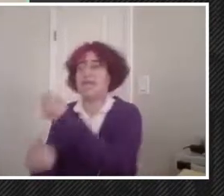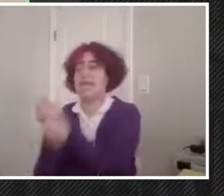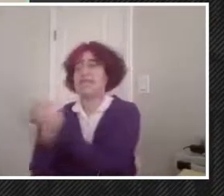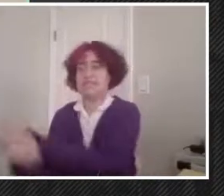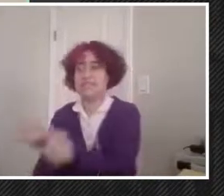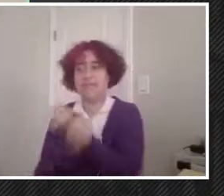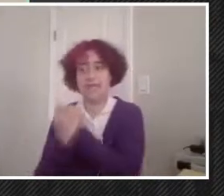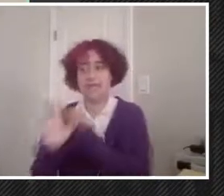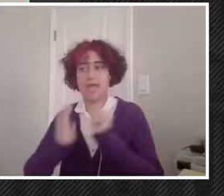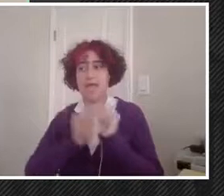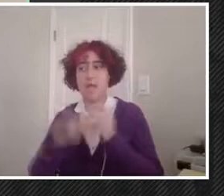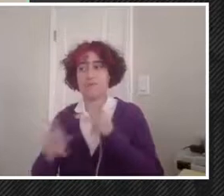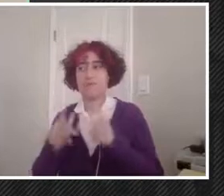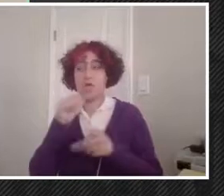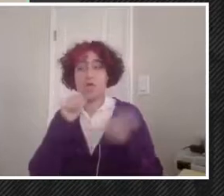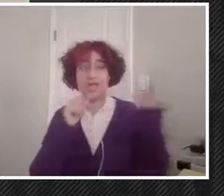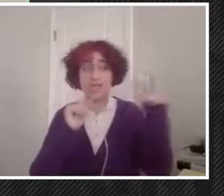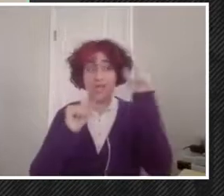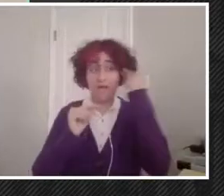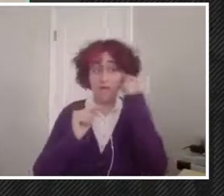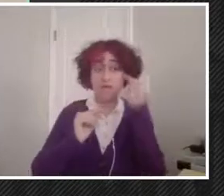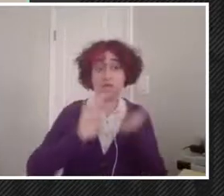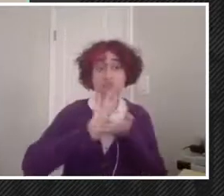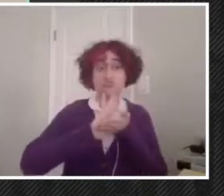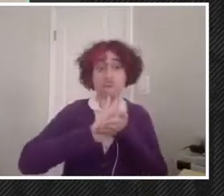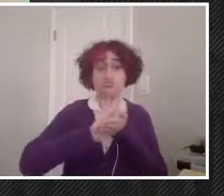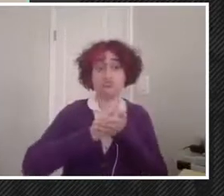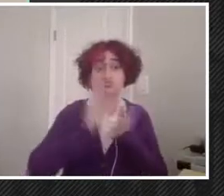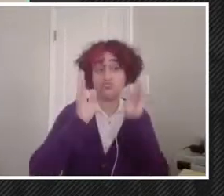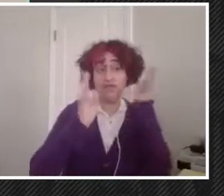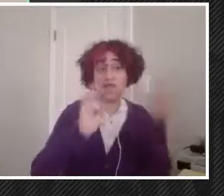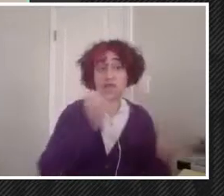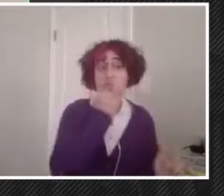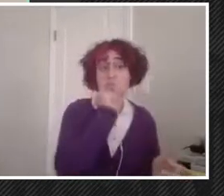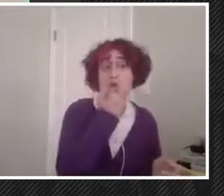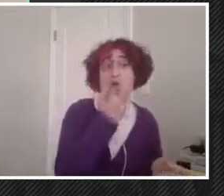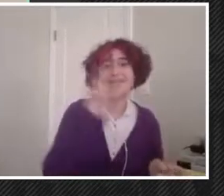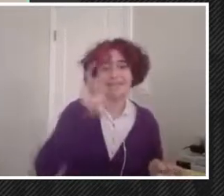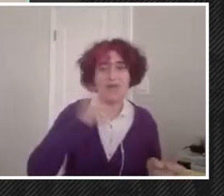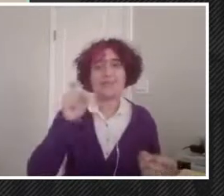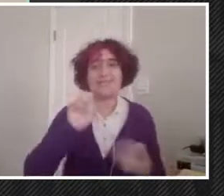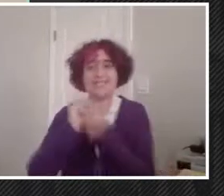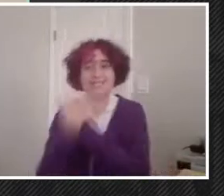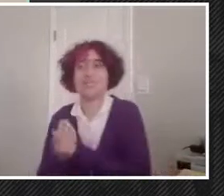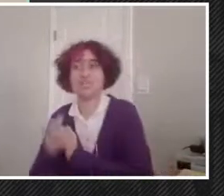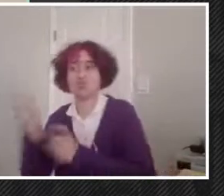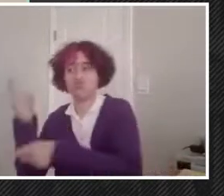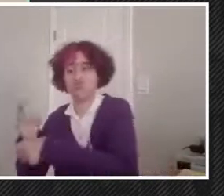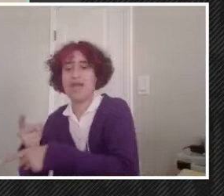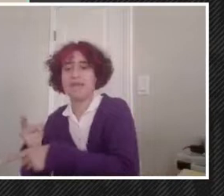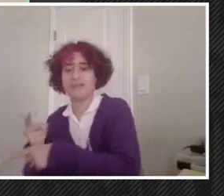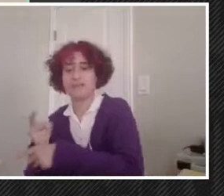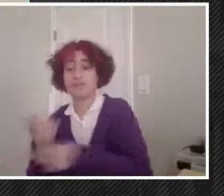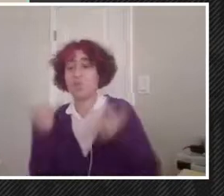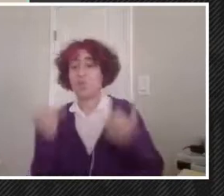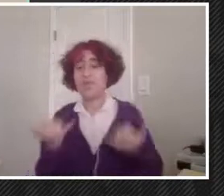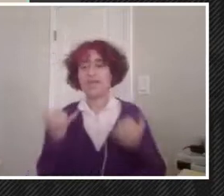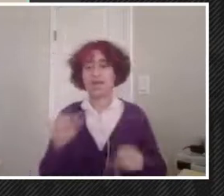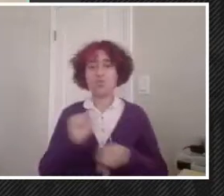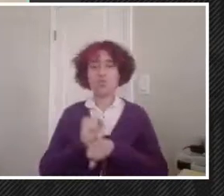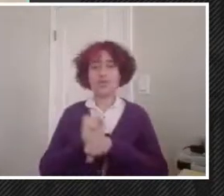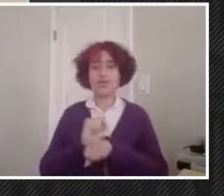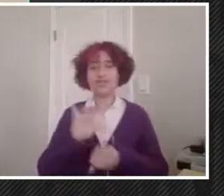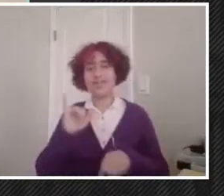And that wrong didn't end with the abolition of slavery. Another campaign that we are working on in the NYCLU, which is the New York